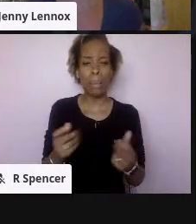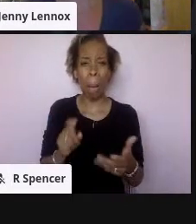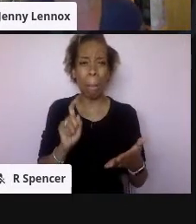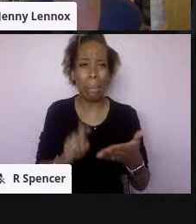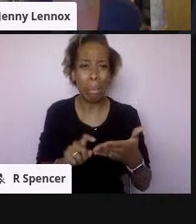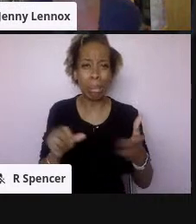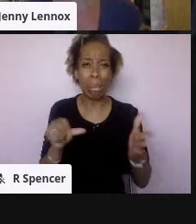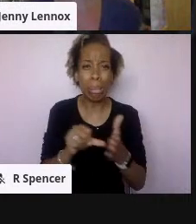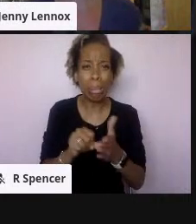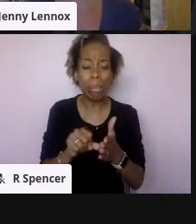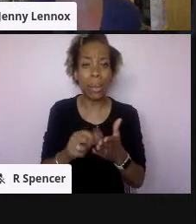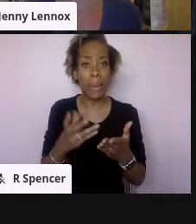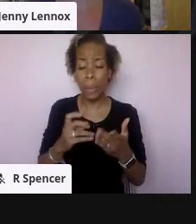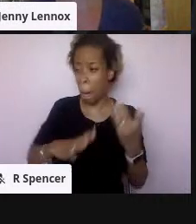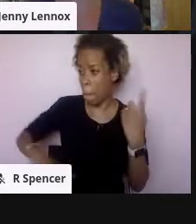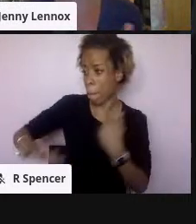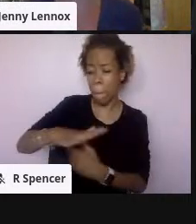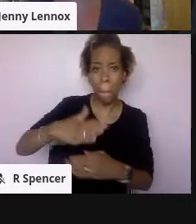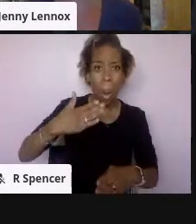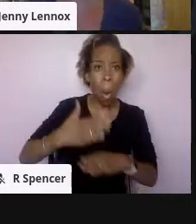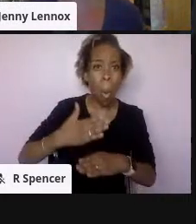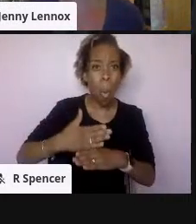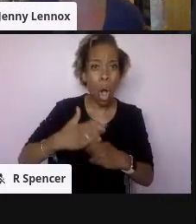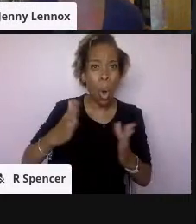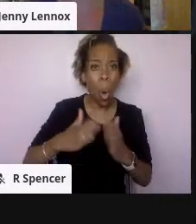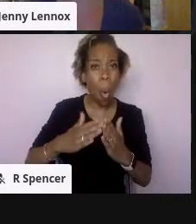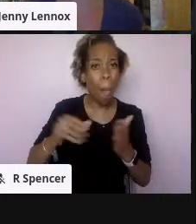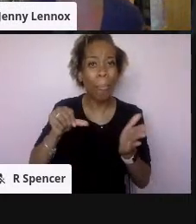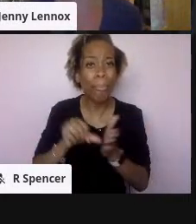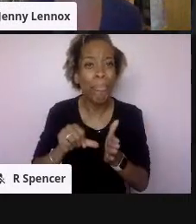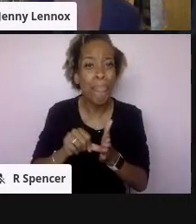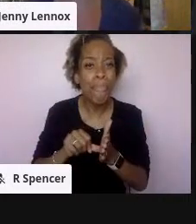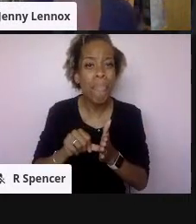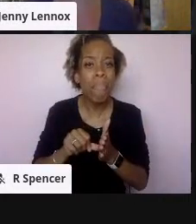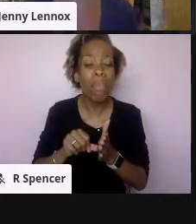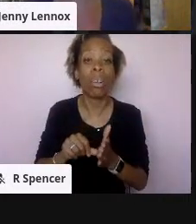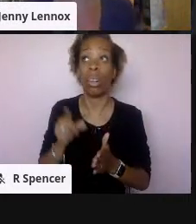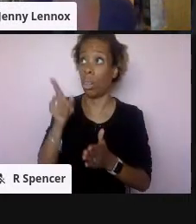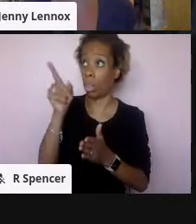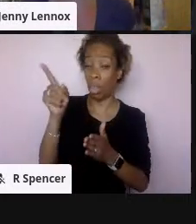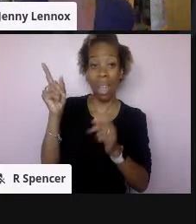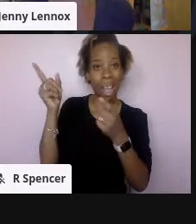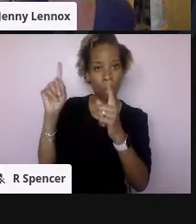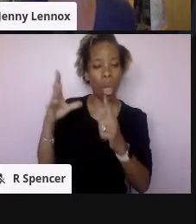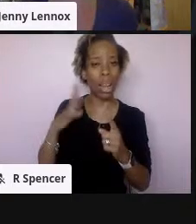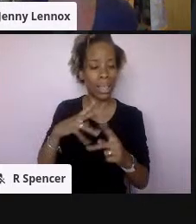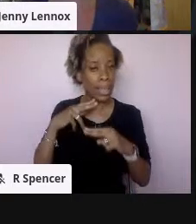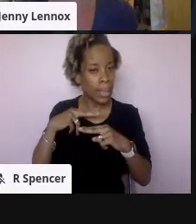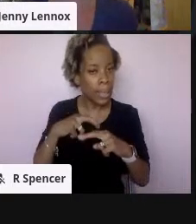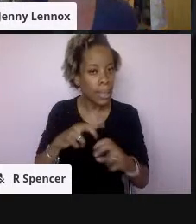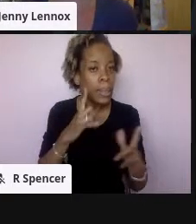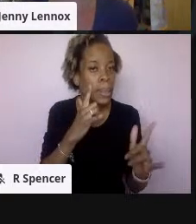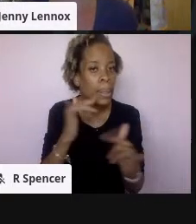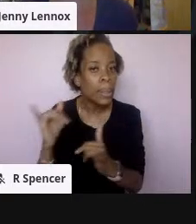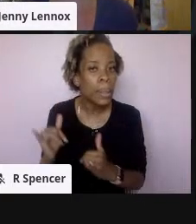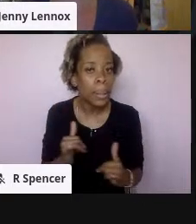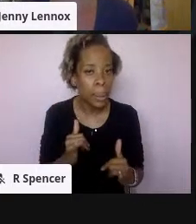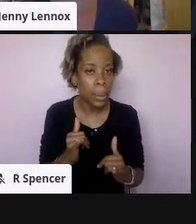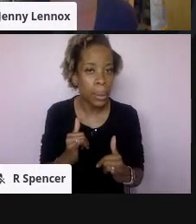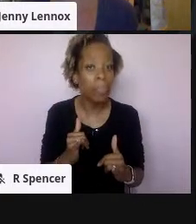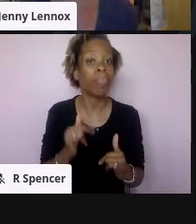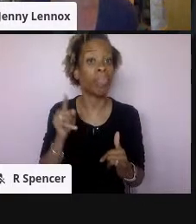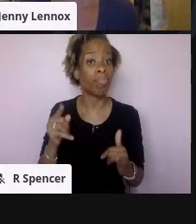some people have home working conditions that will make that difficult. All of this stuff is stuff that the employer is supposed to look at. And obviously that has then an equality